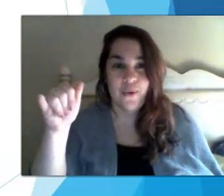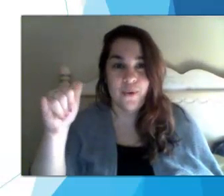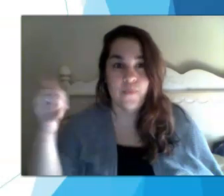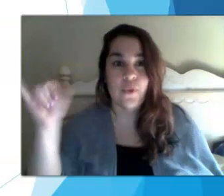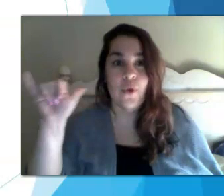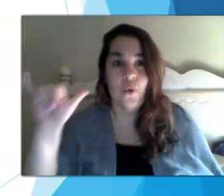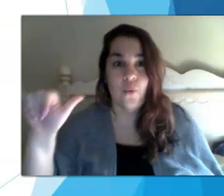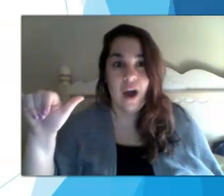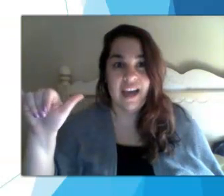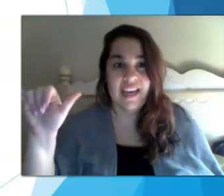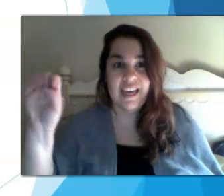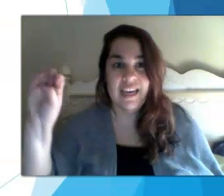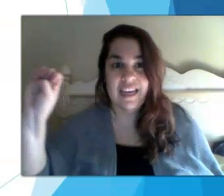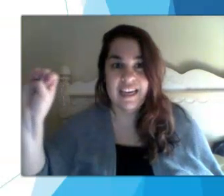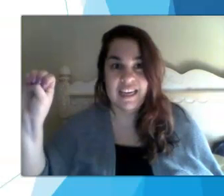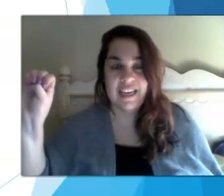Yellow.